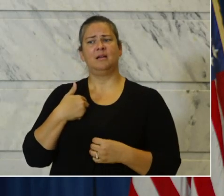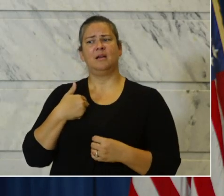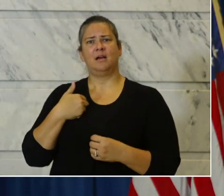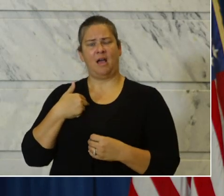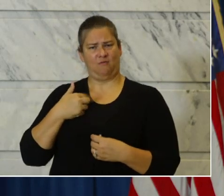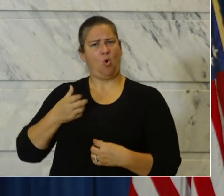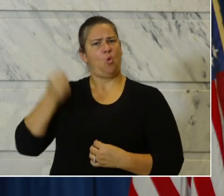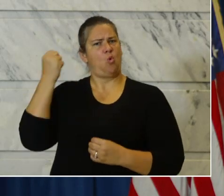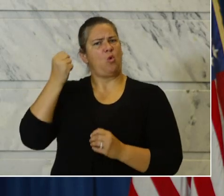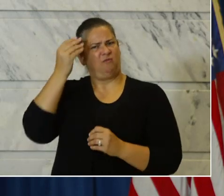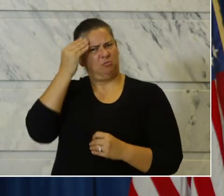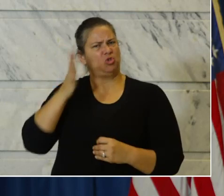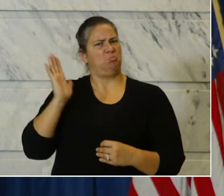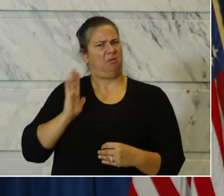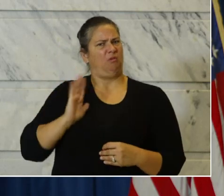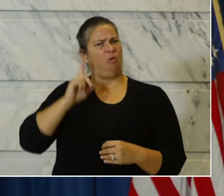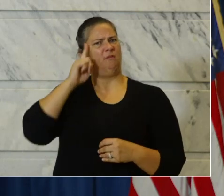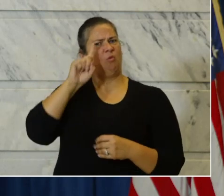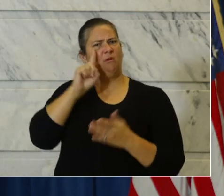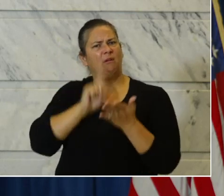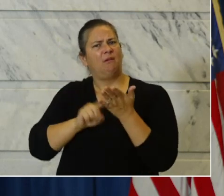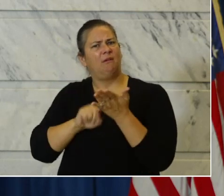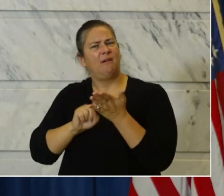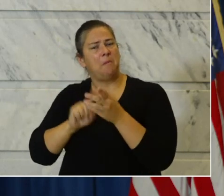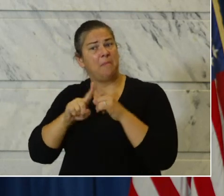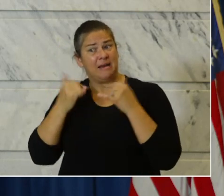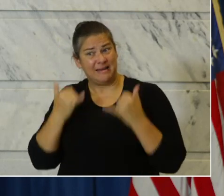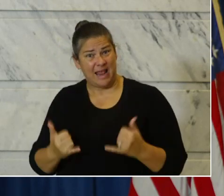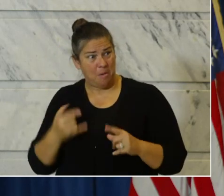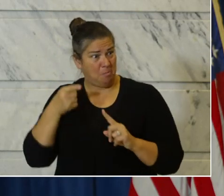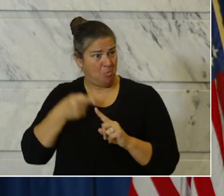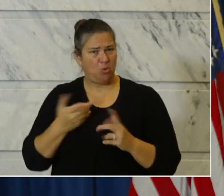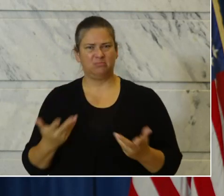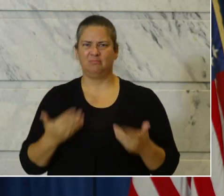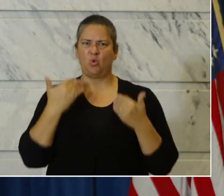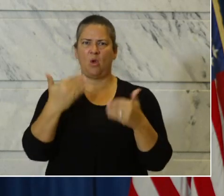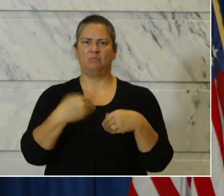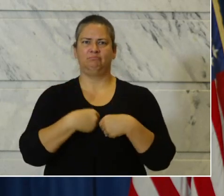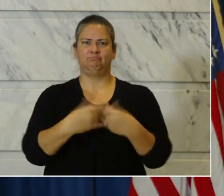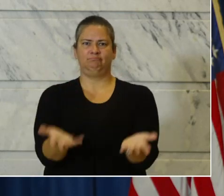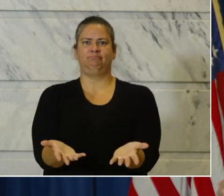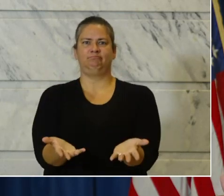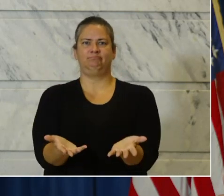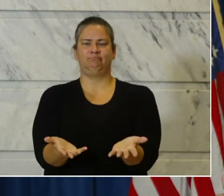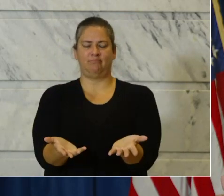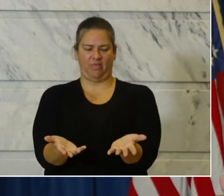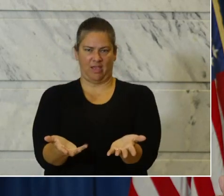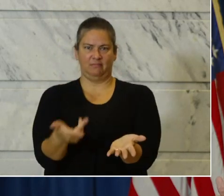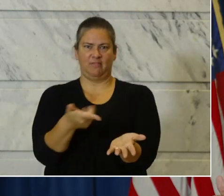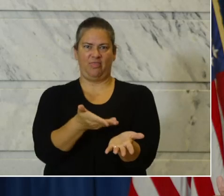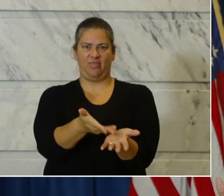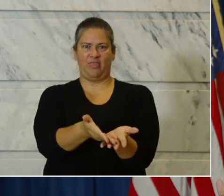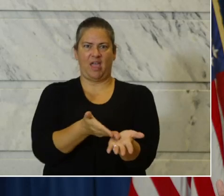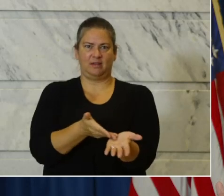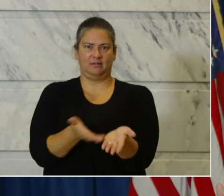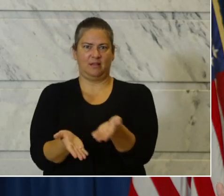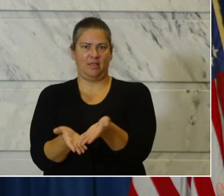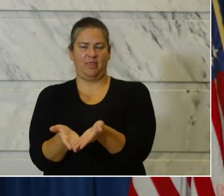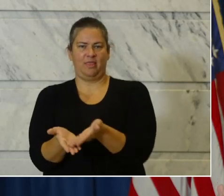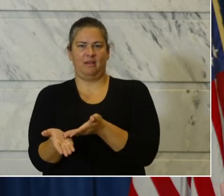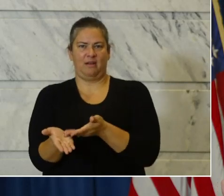stage, but at this point, put it all online. Put everything that would not impact, now there has been one